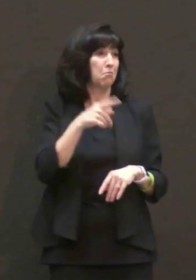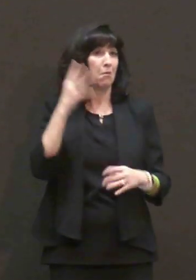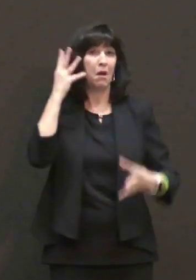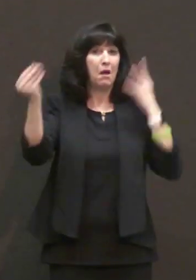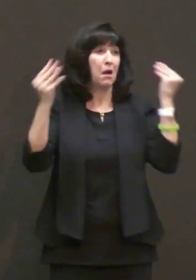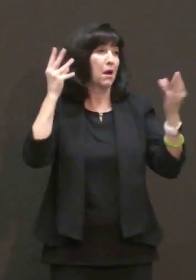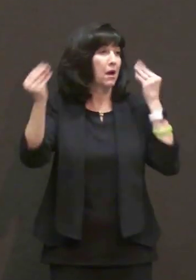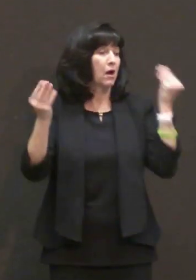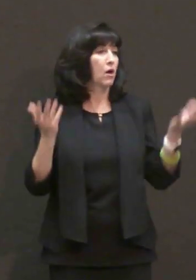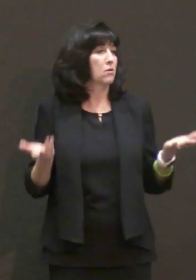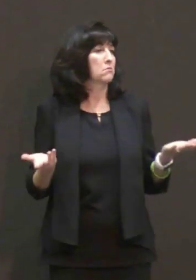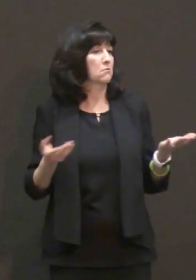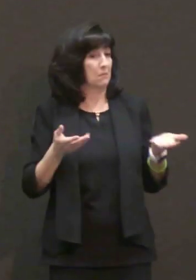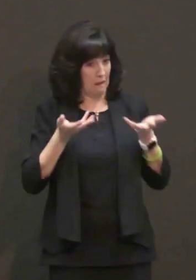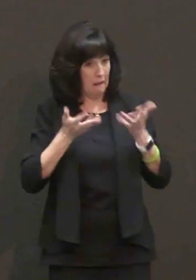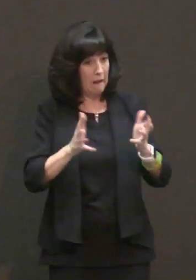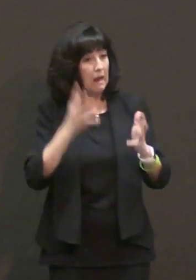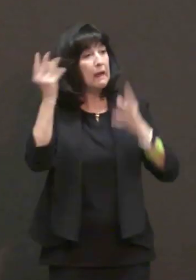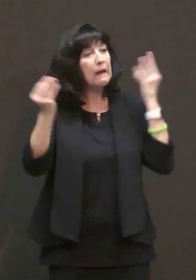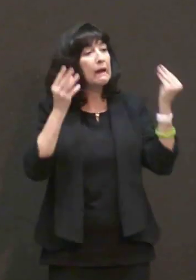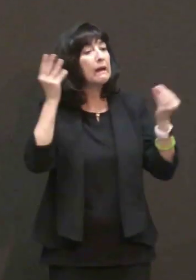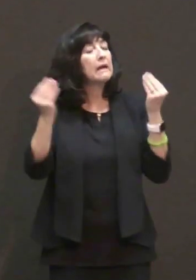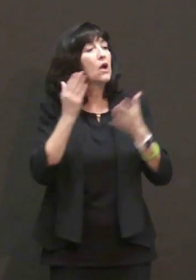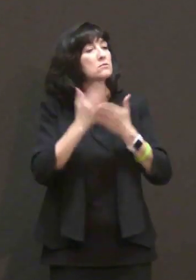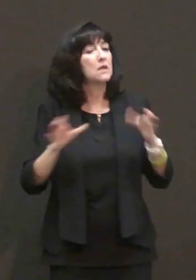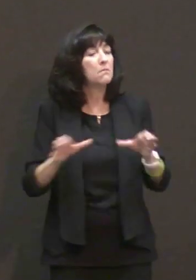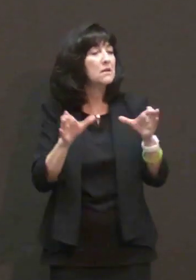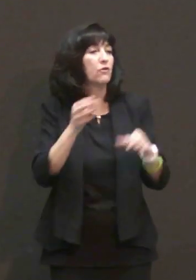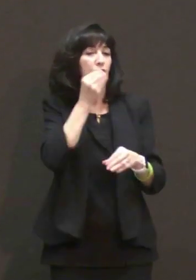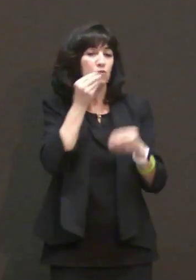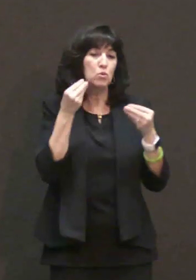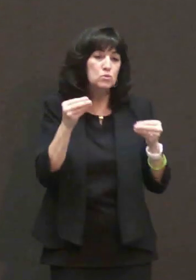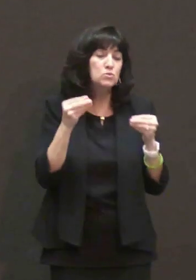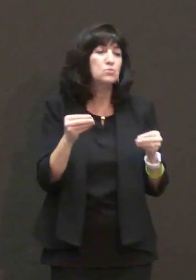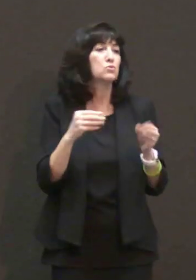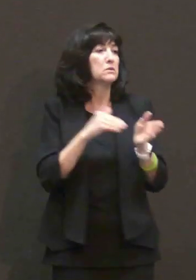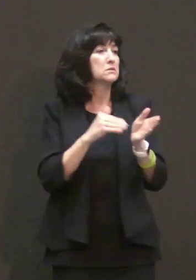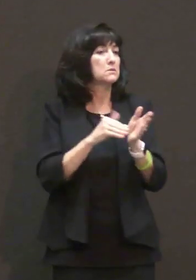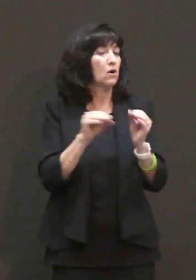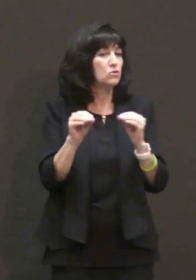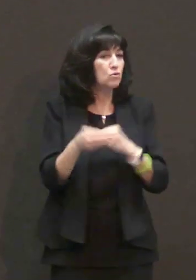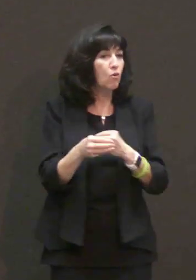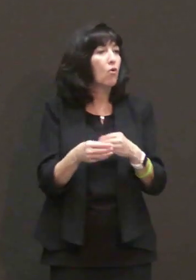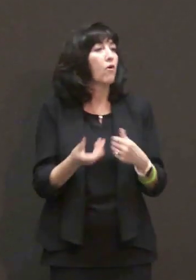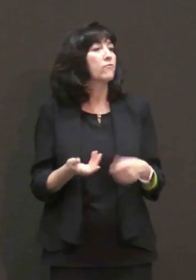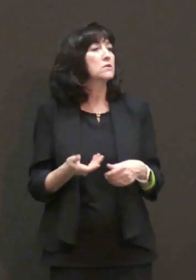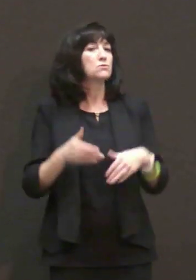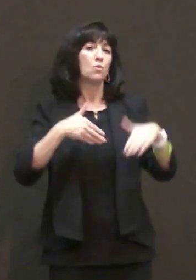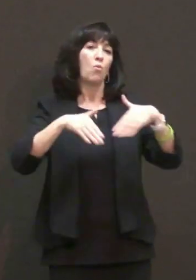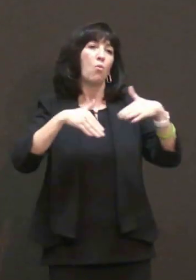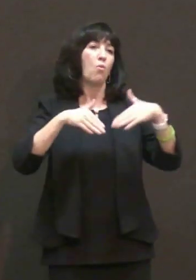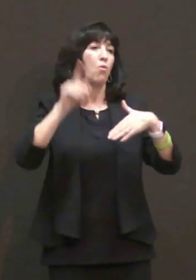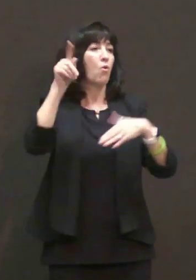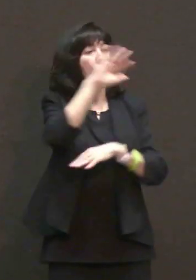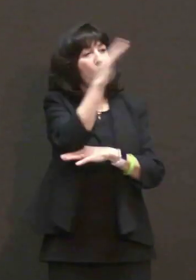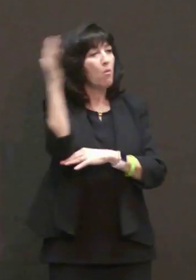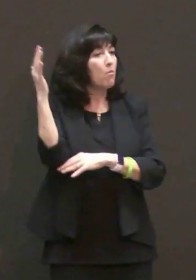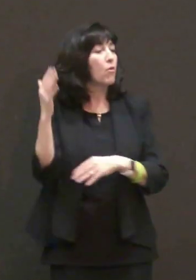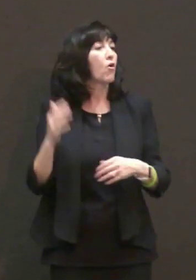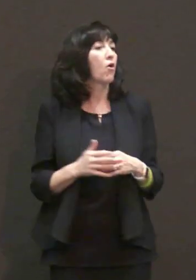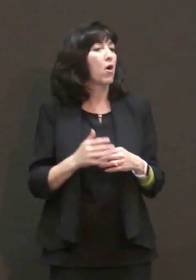they shouldn't. They're permitted to go out for essential activities, grocery store, doctor's offices, a walk in the park by themselves or with one